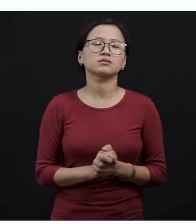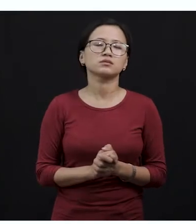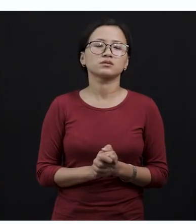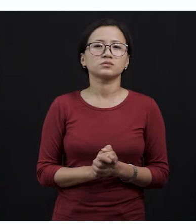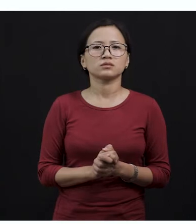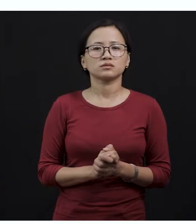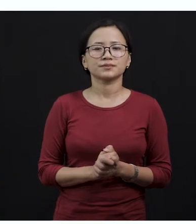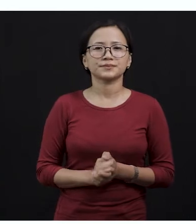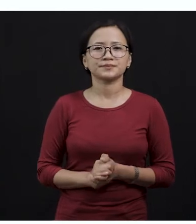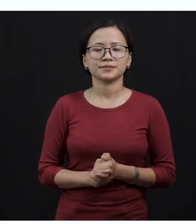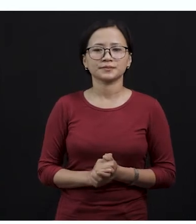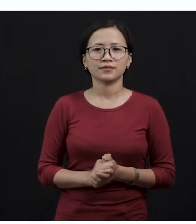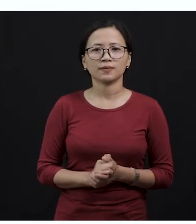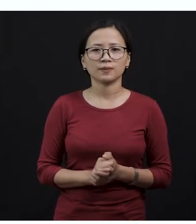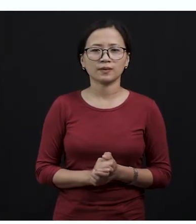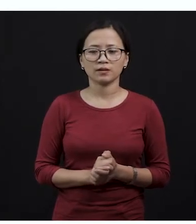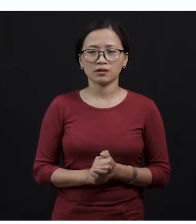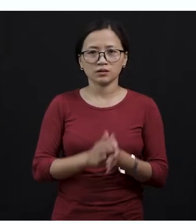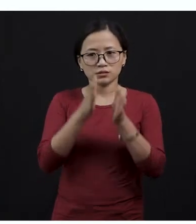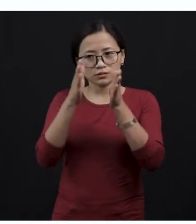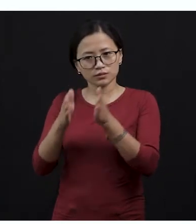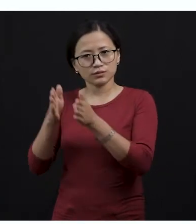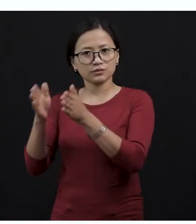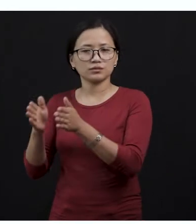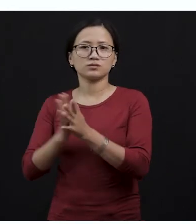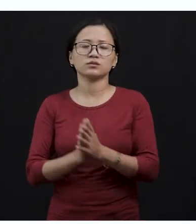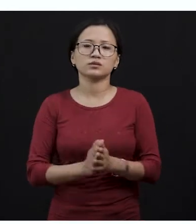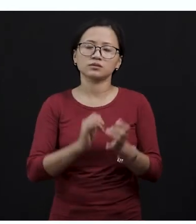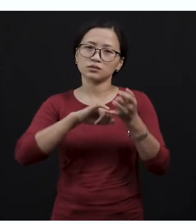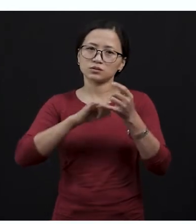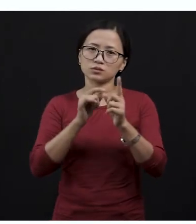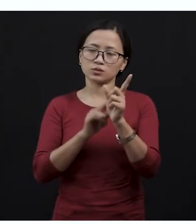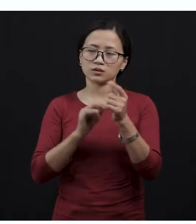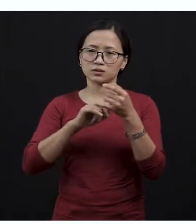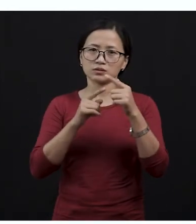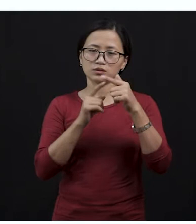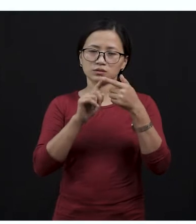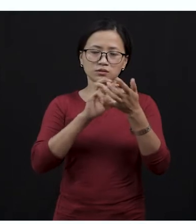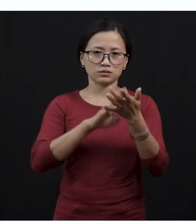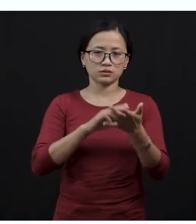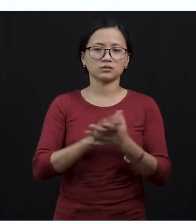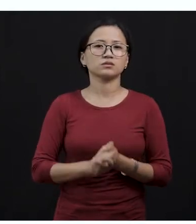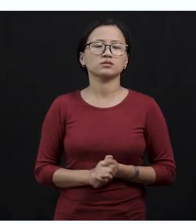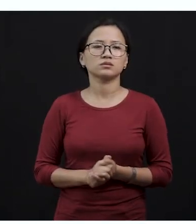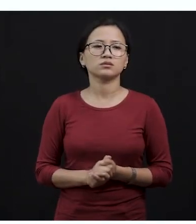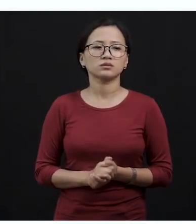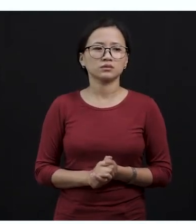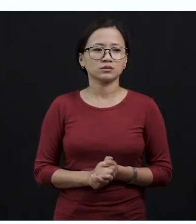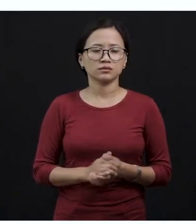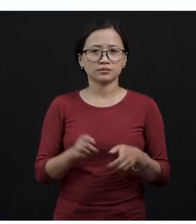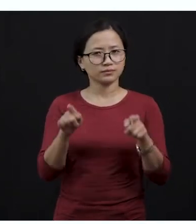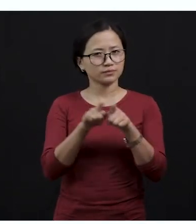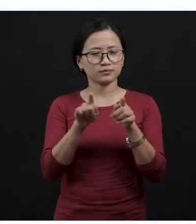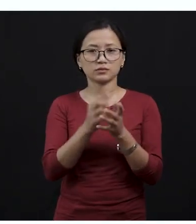that, randomly? No, they are arranged in a system. Yes or no? They're arranged in a system like